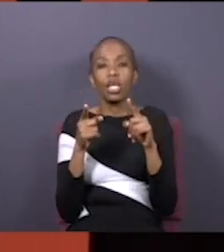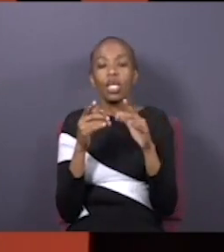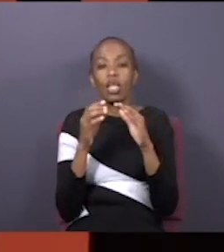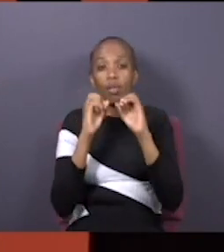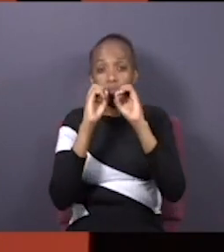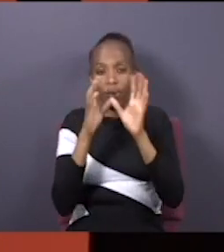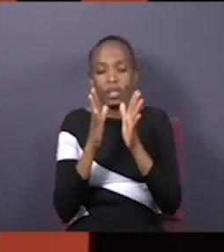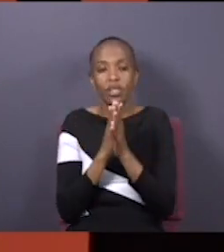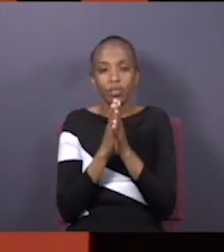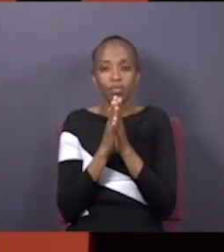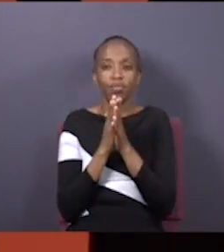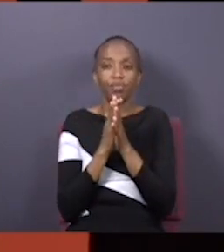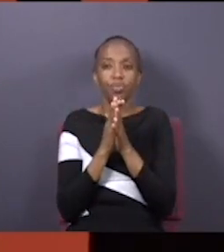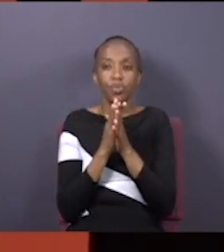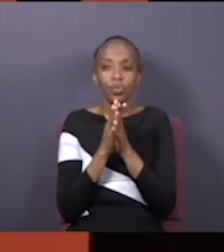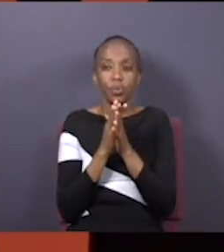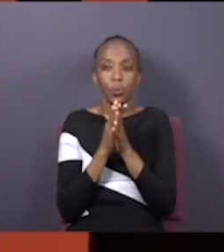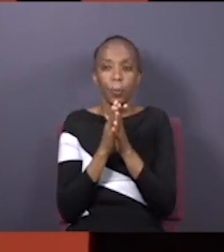benediction.